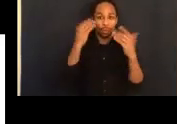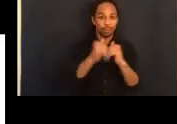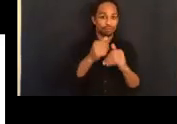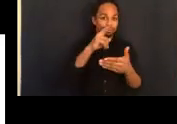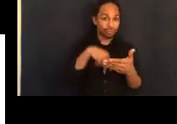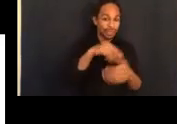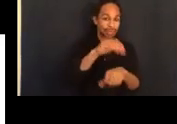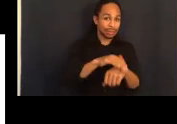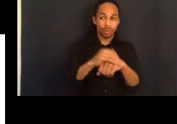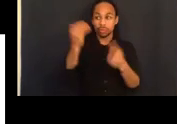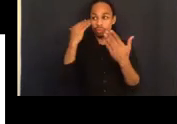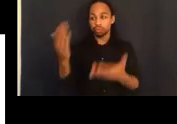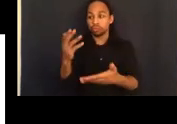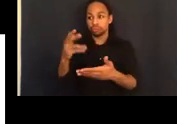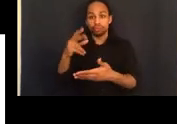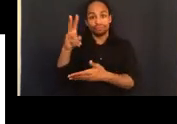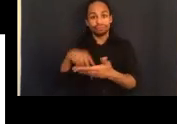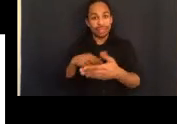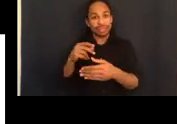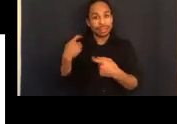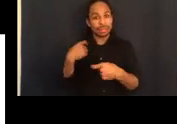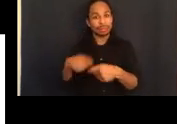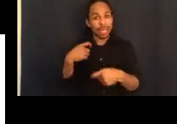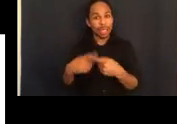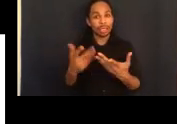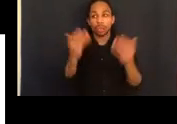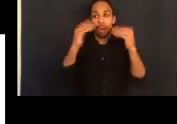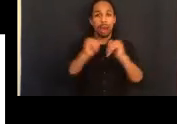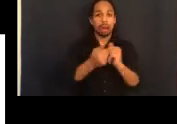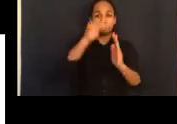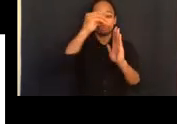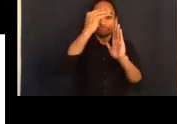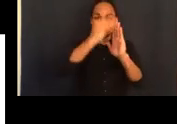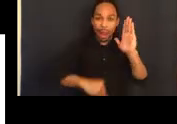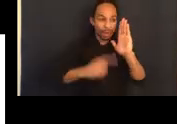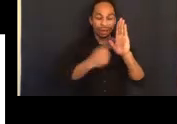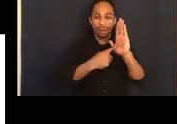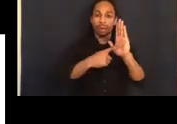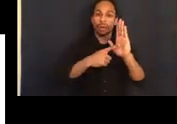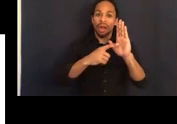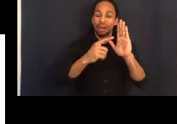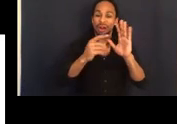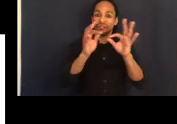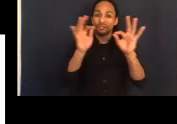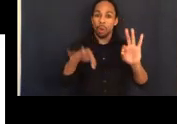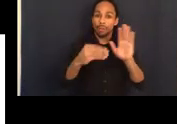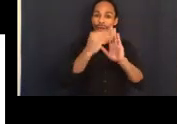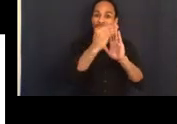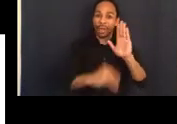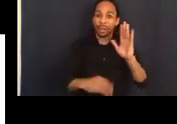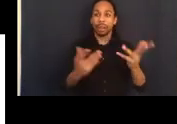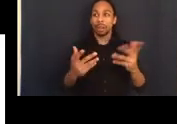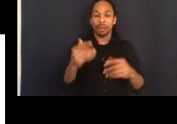fill out a form, and many of us don't have formal jobs. to be able to get a letter